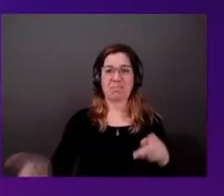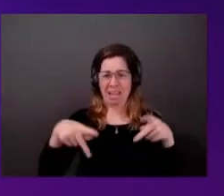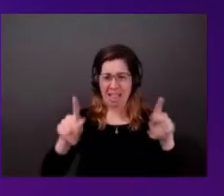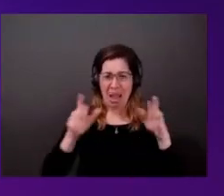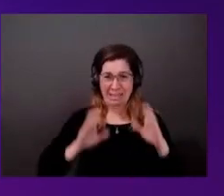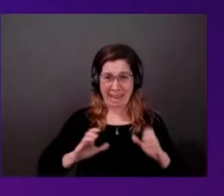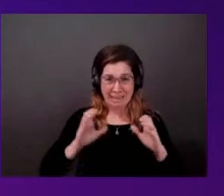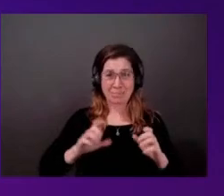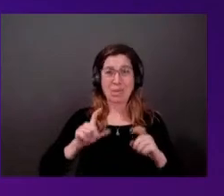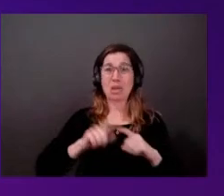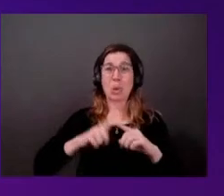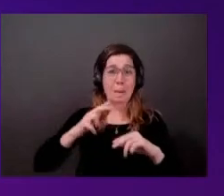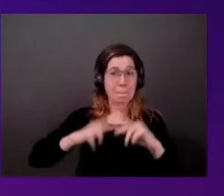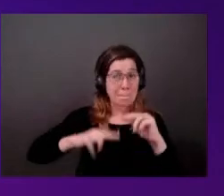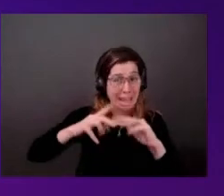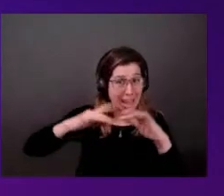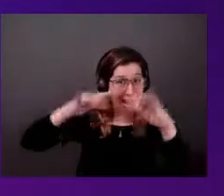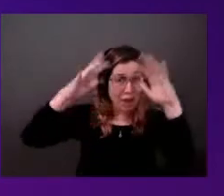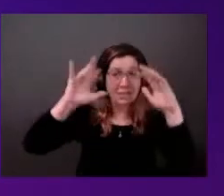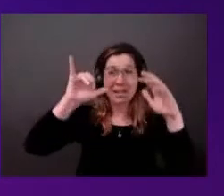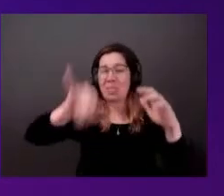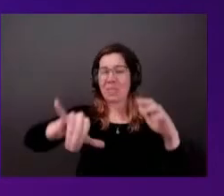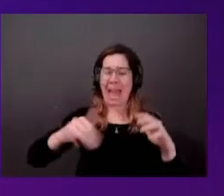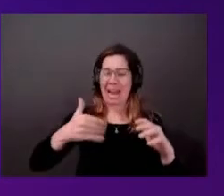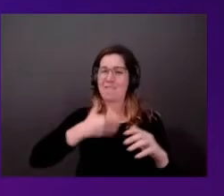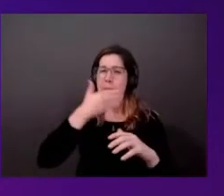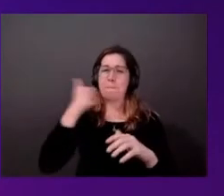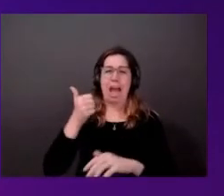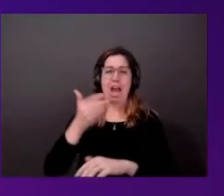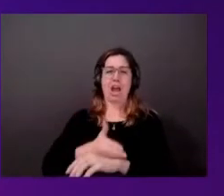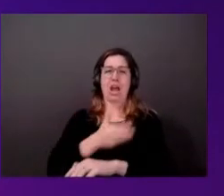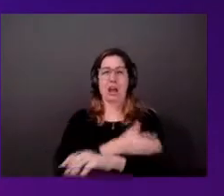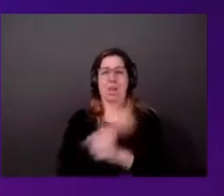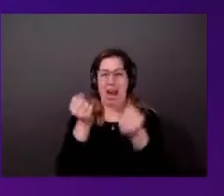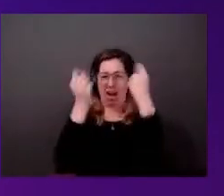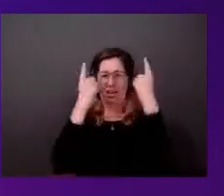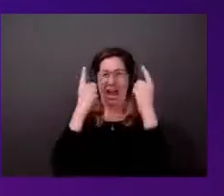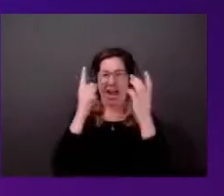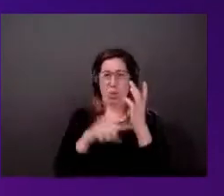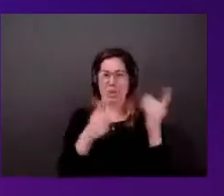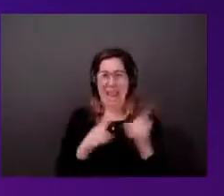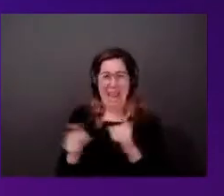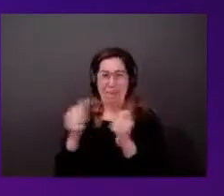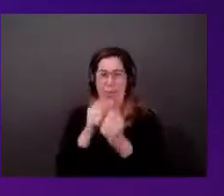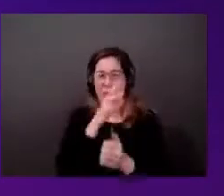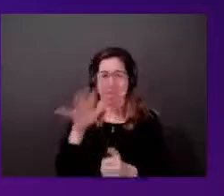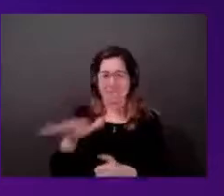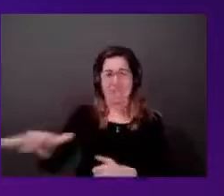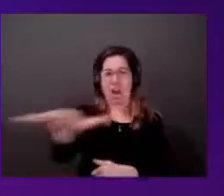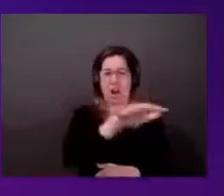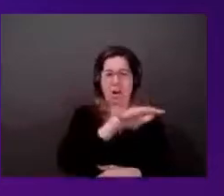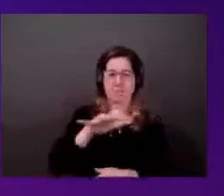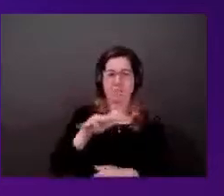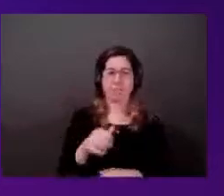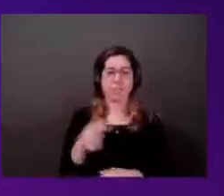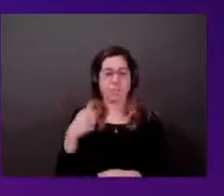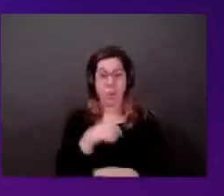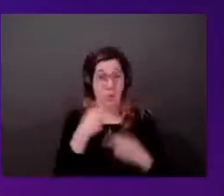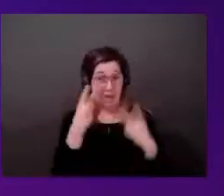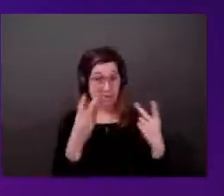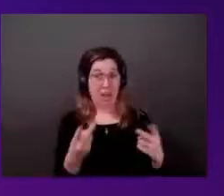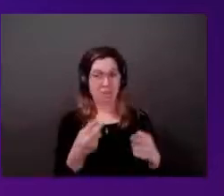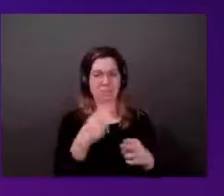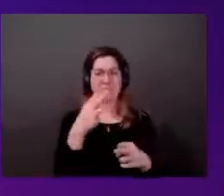better insights and run a better business. We've looked at digital twins as an engagement and an inclusion enabler.